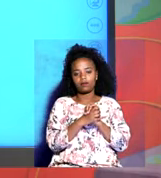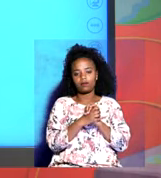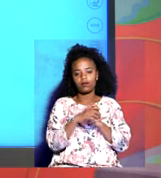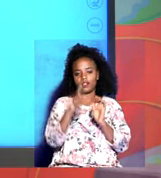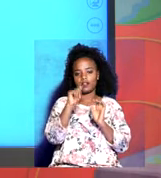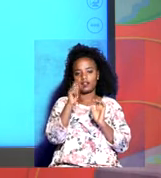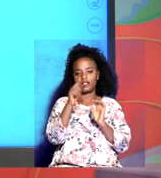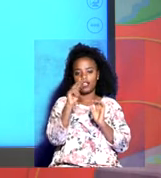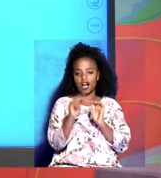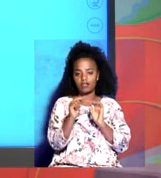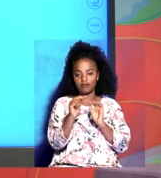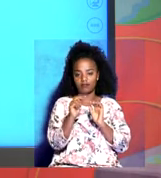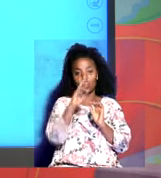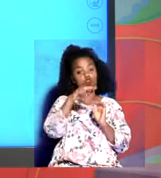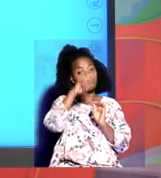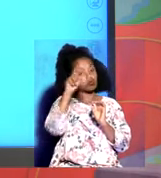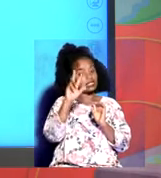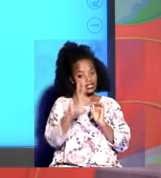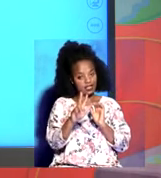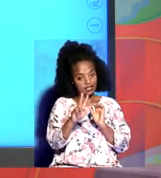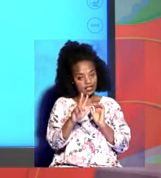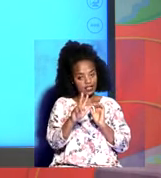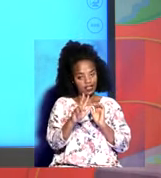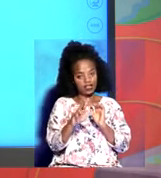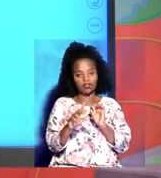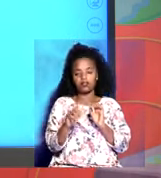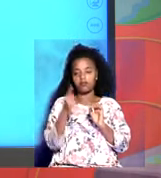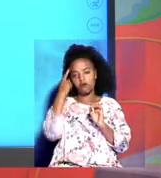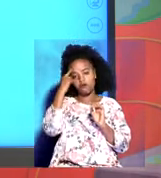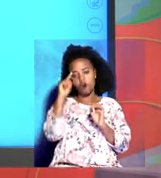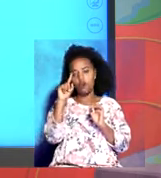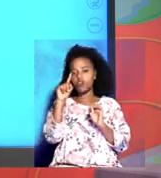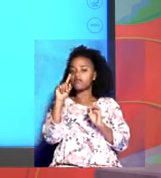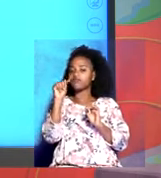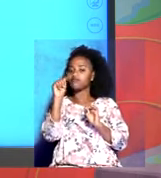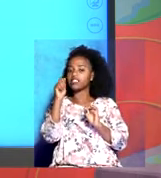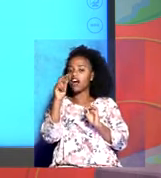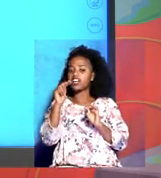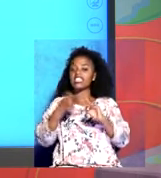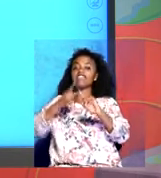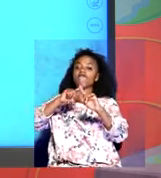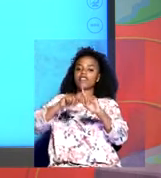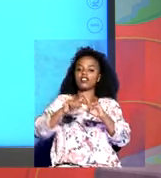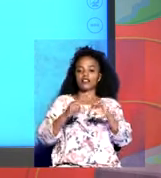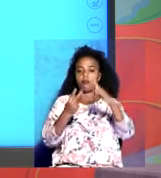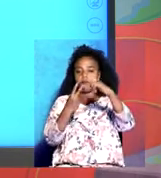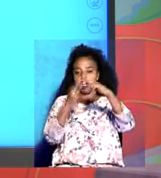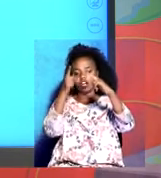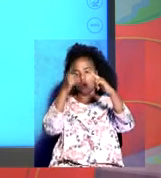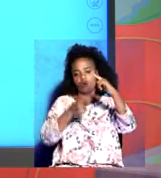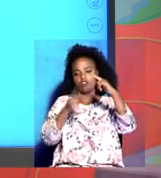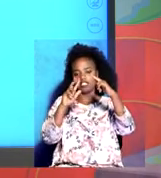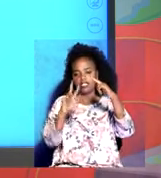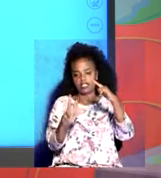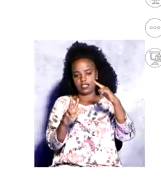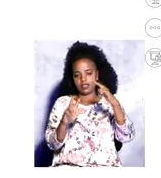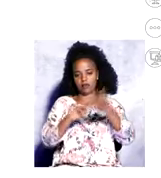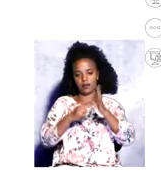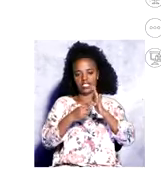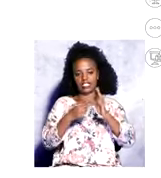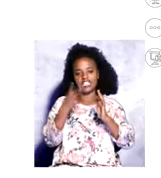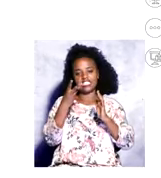Tan is square root of 3 for this value. Tan inverse of root 3, it is pi over 3 or 60